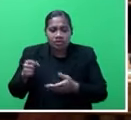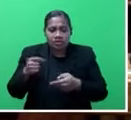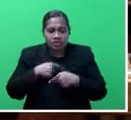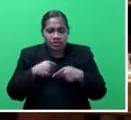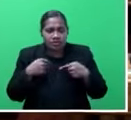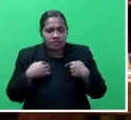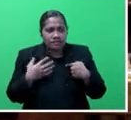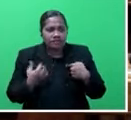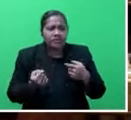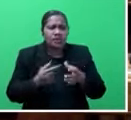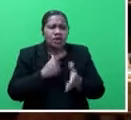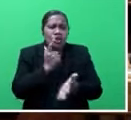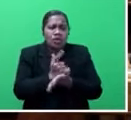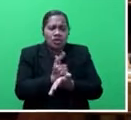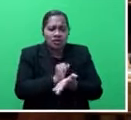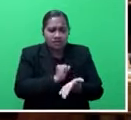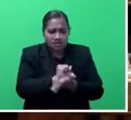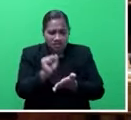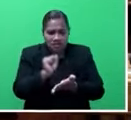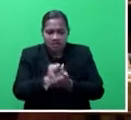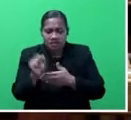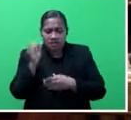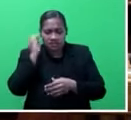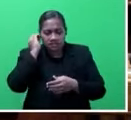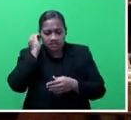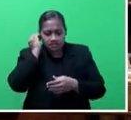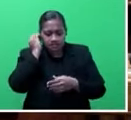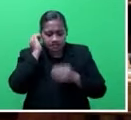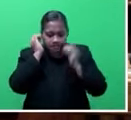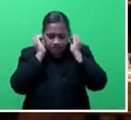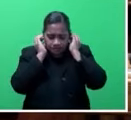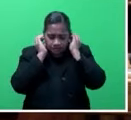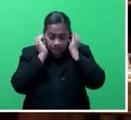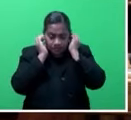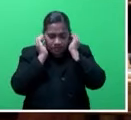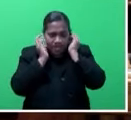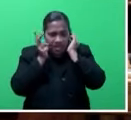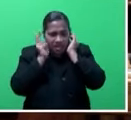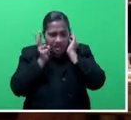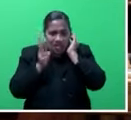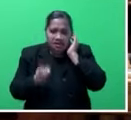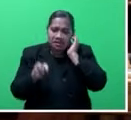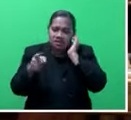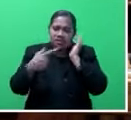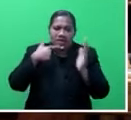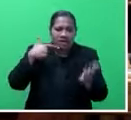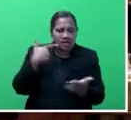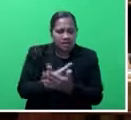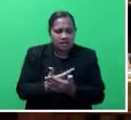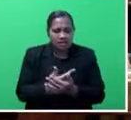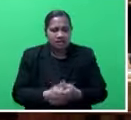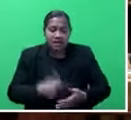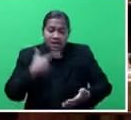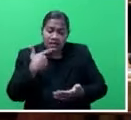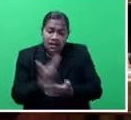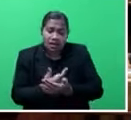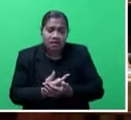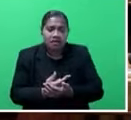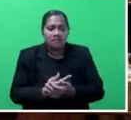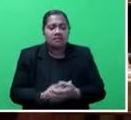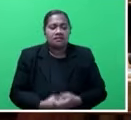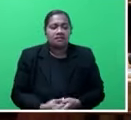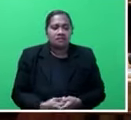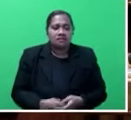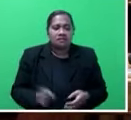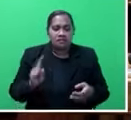lot of savings. And there again, Honorable Speaker, he lies again. And the lie is this. If you look at